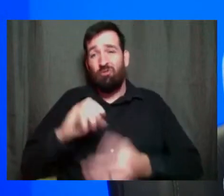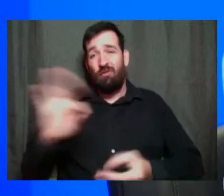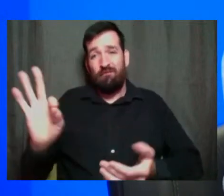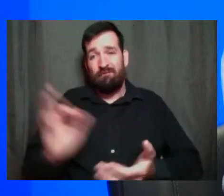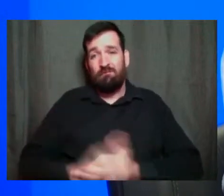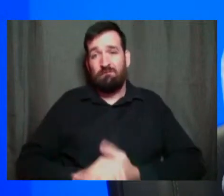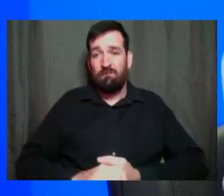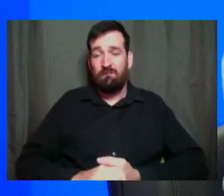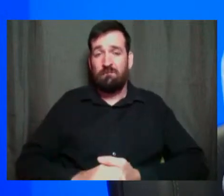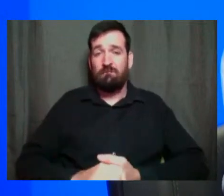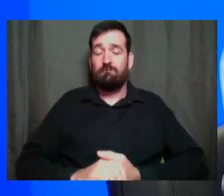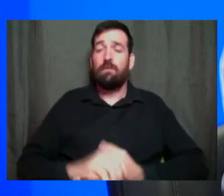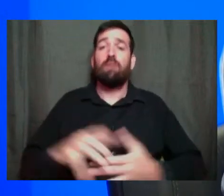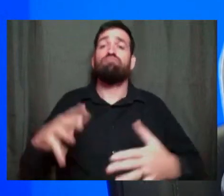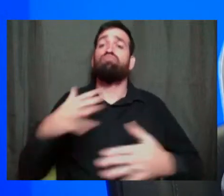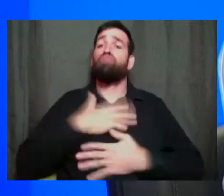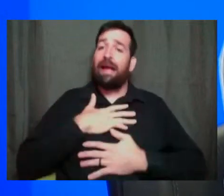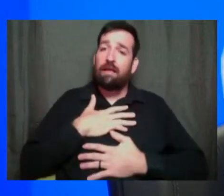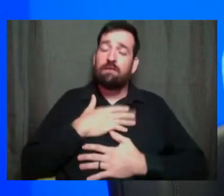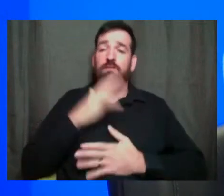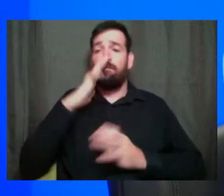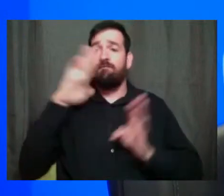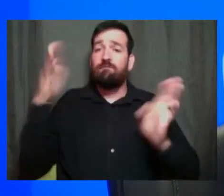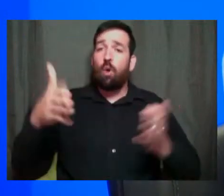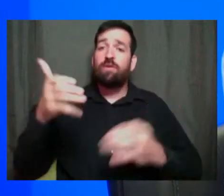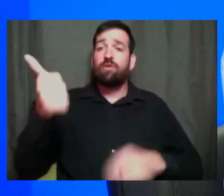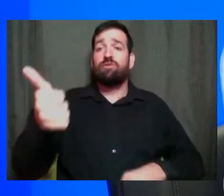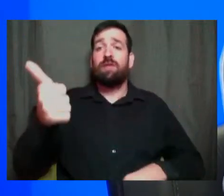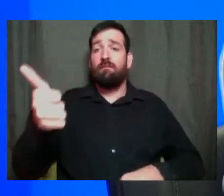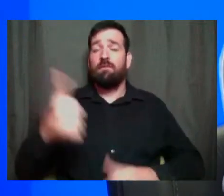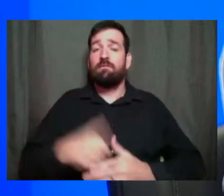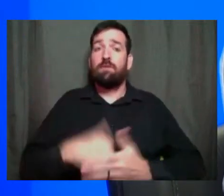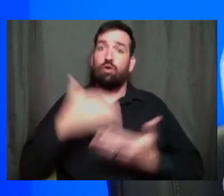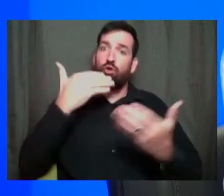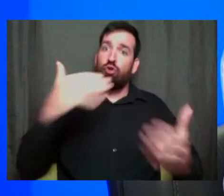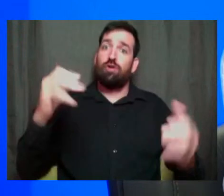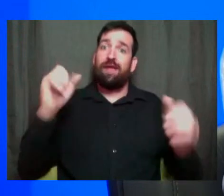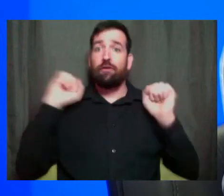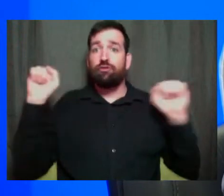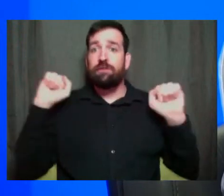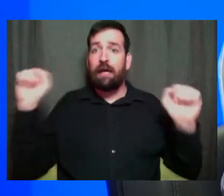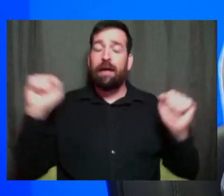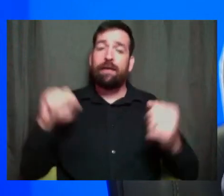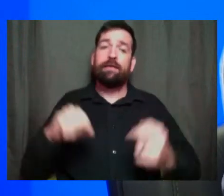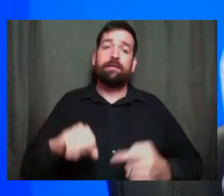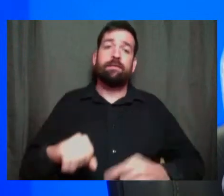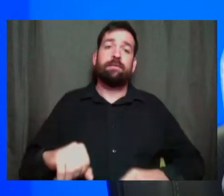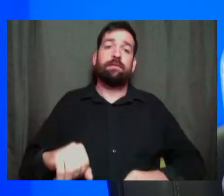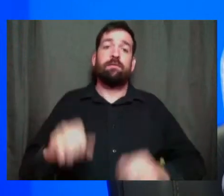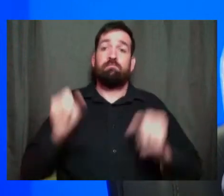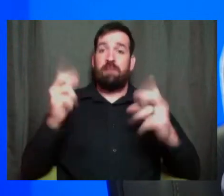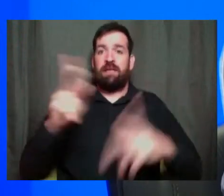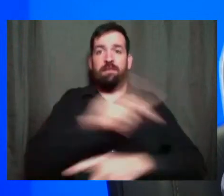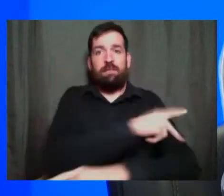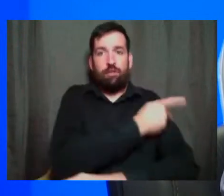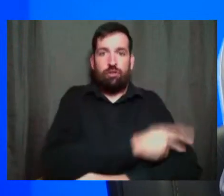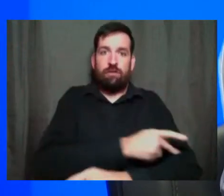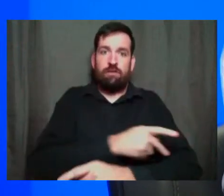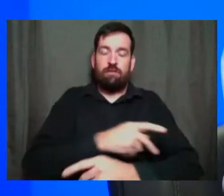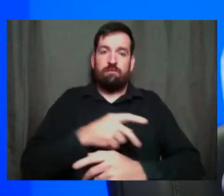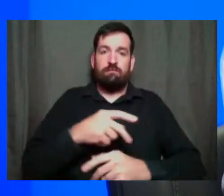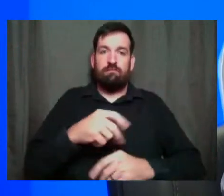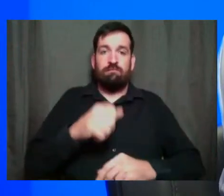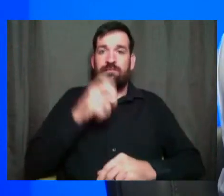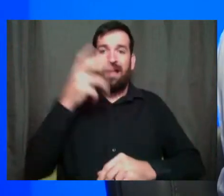a break from all this, focus on yourself, get good exercise. I think a lot of patients are sitting in and not getting out as